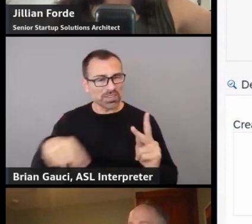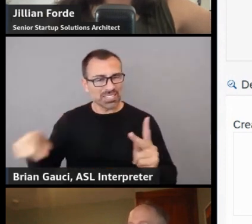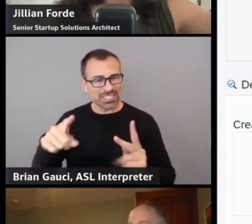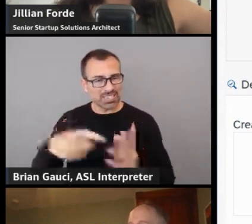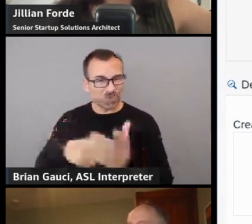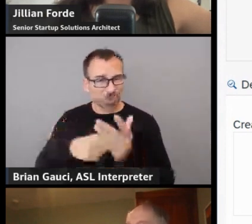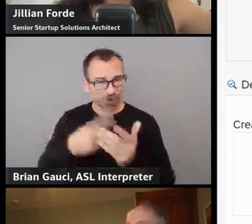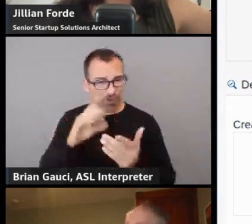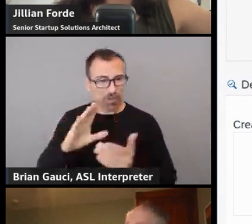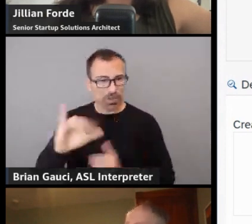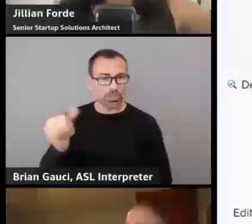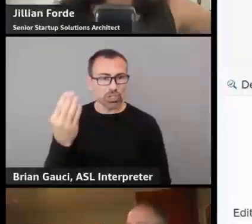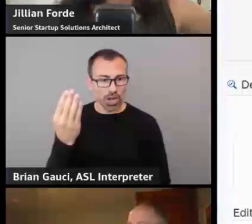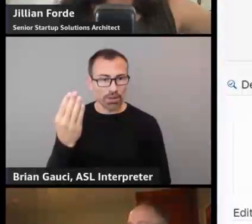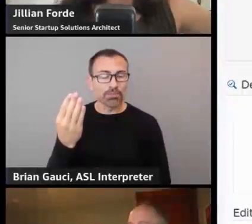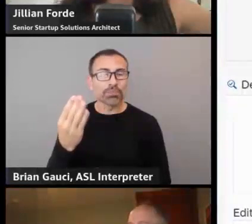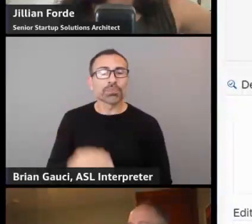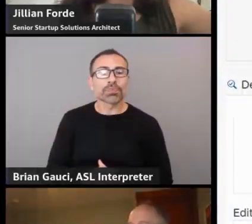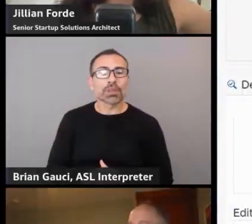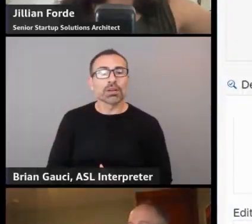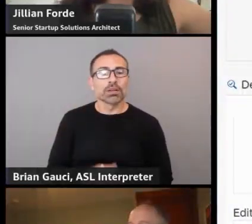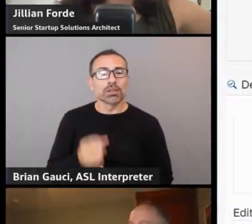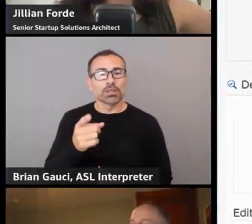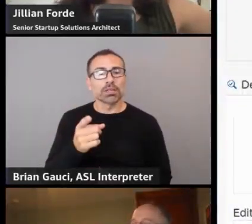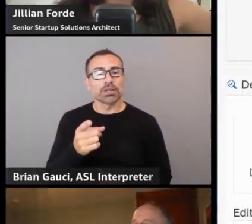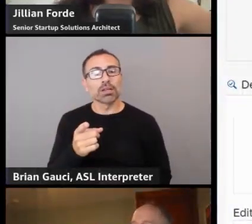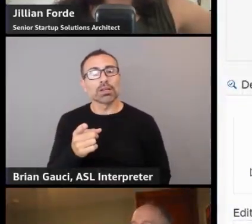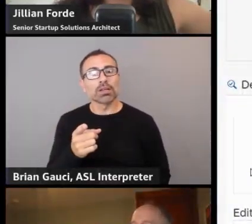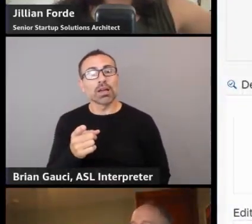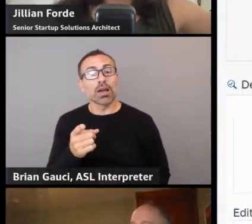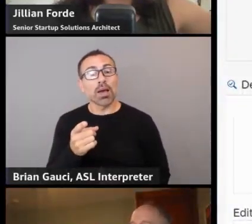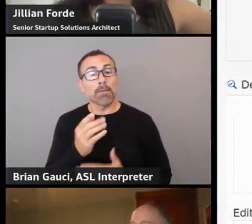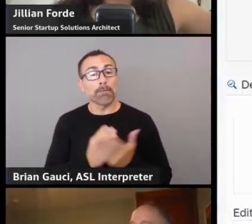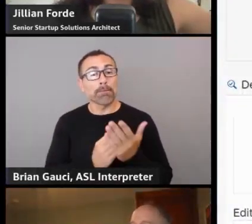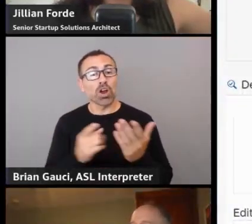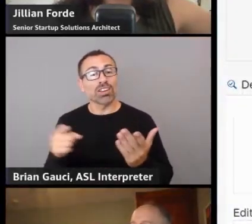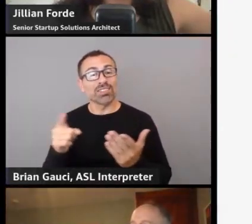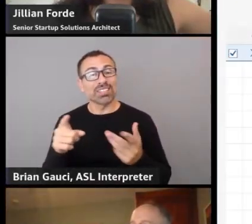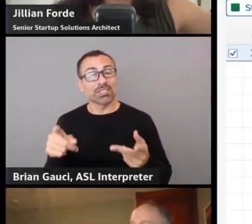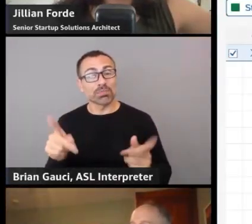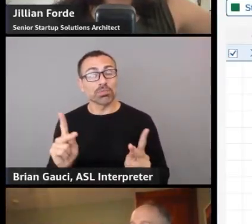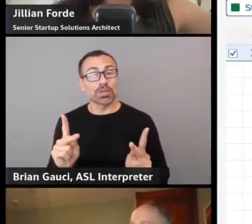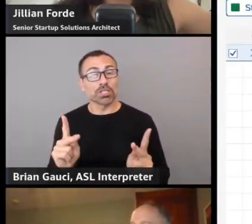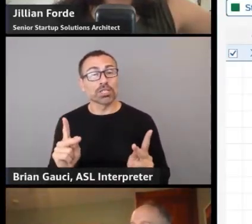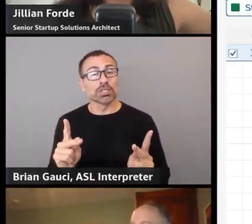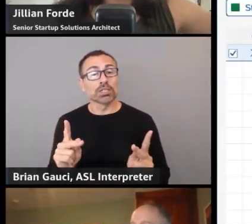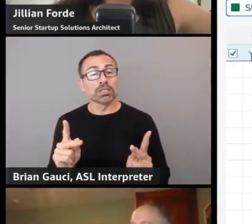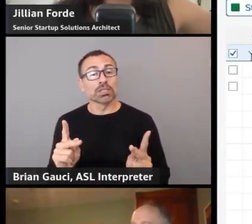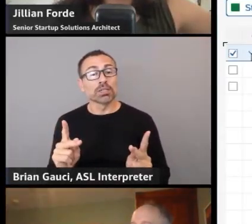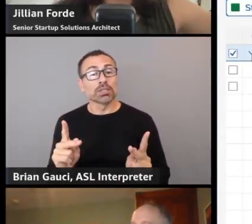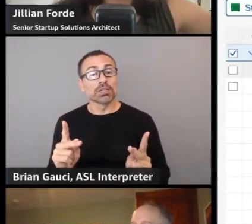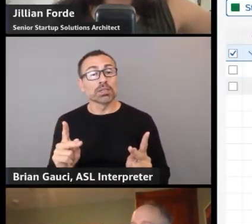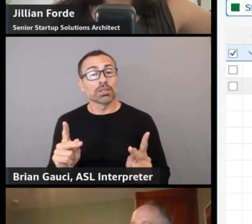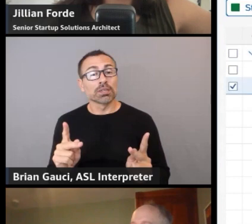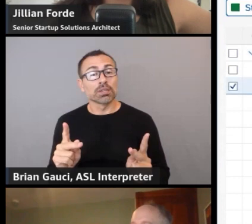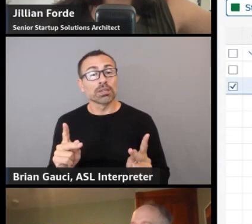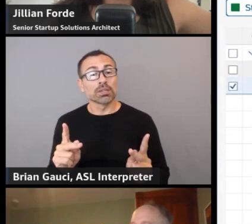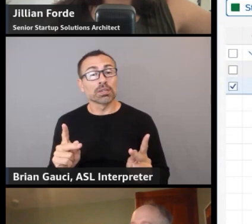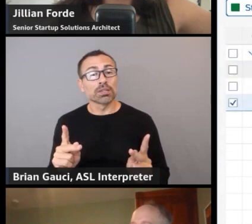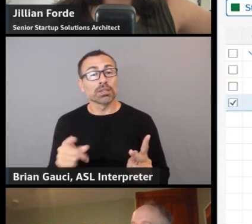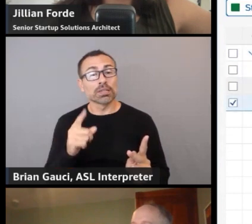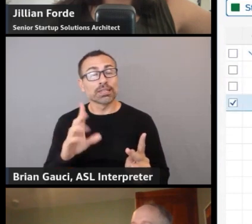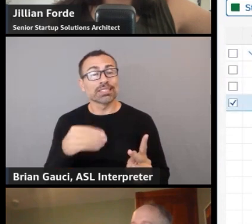their job, so those fine-grained permissions. And part of those permissions is to give this particular